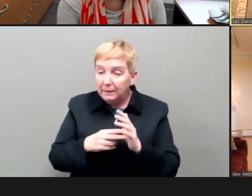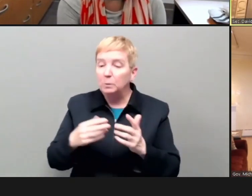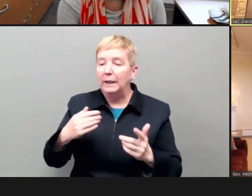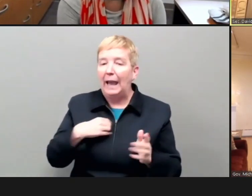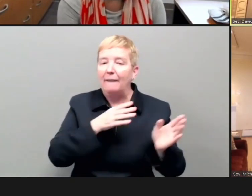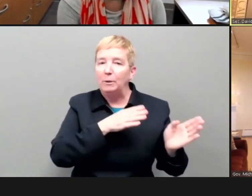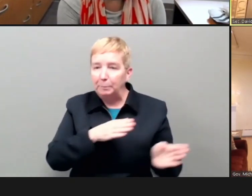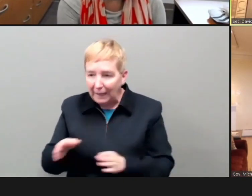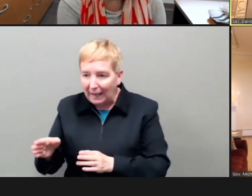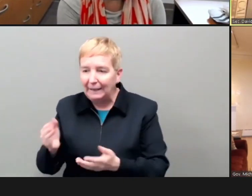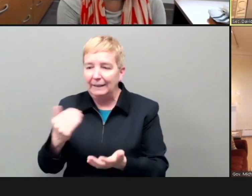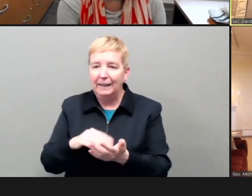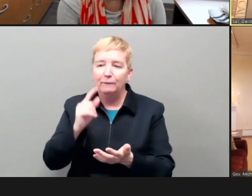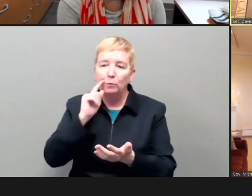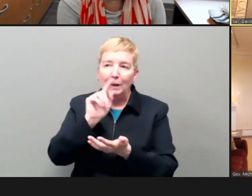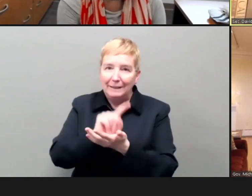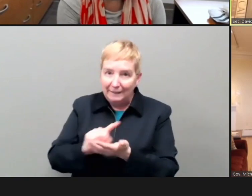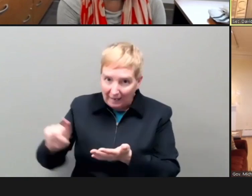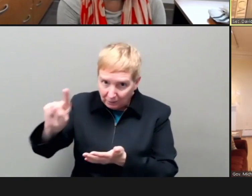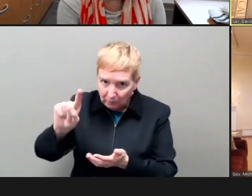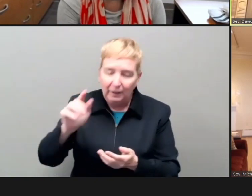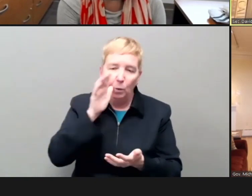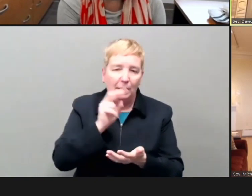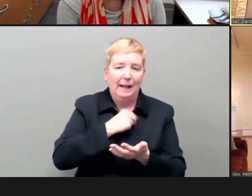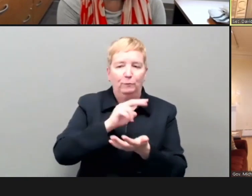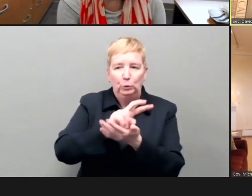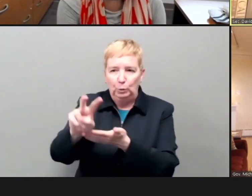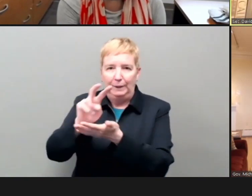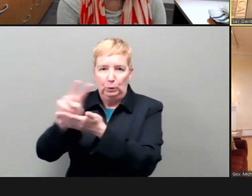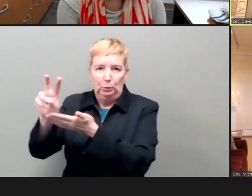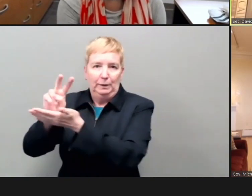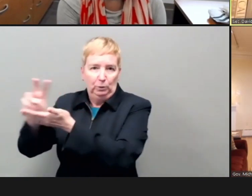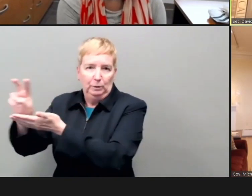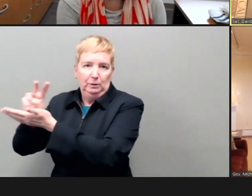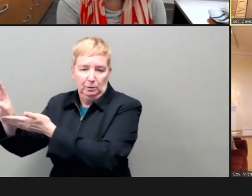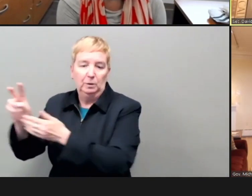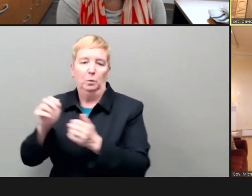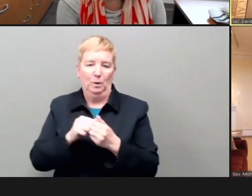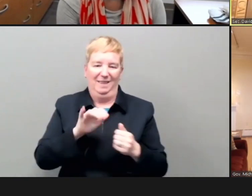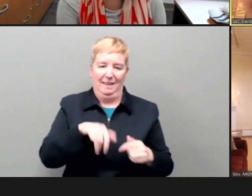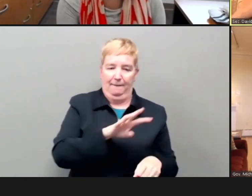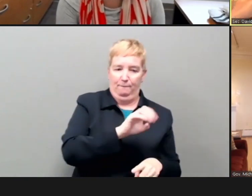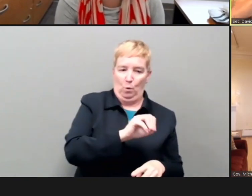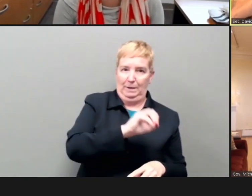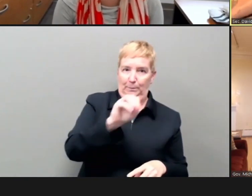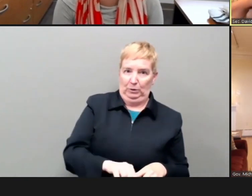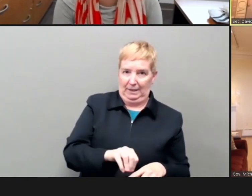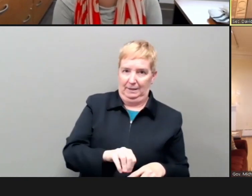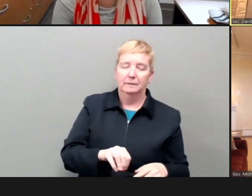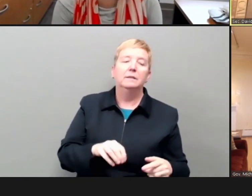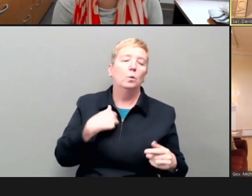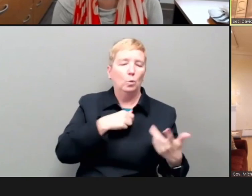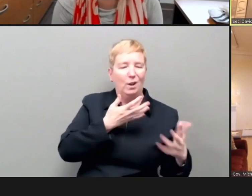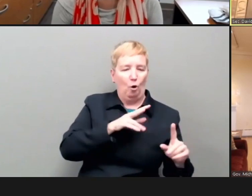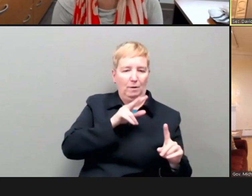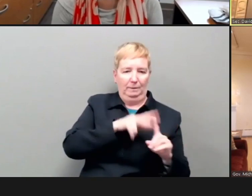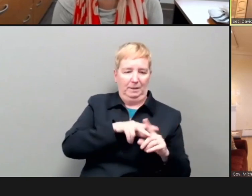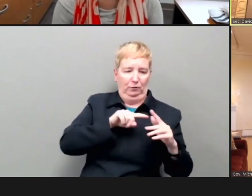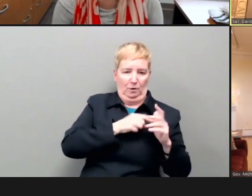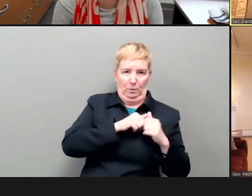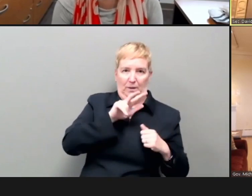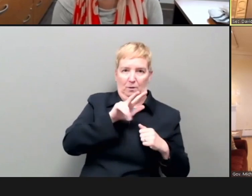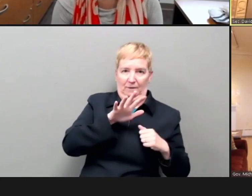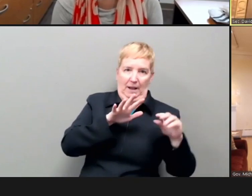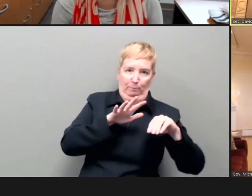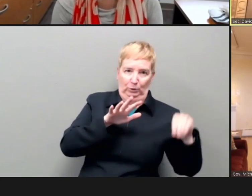the report, which is the every 2 week cycle with the 40% target. We applied the 35% target to the